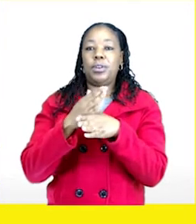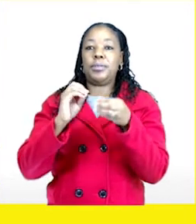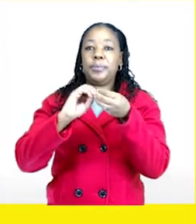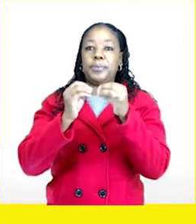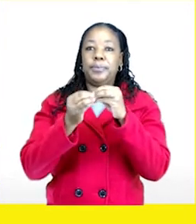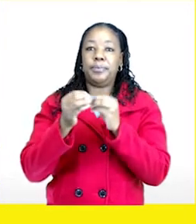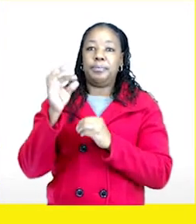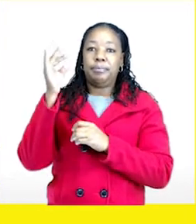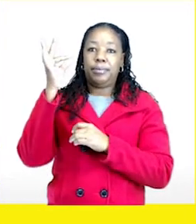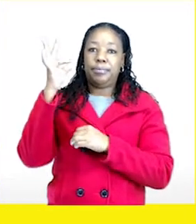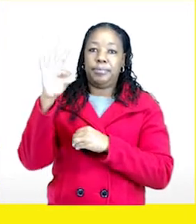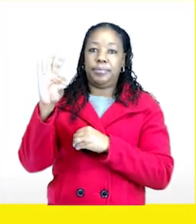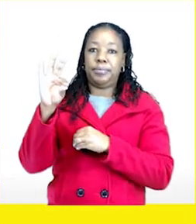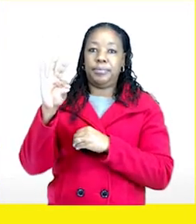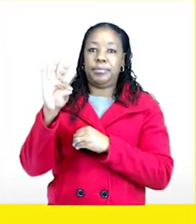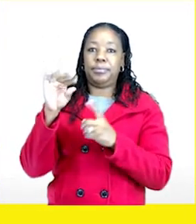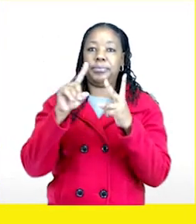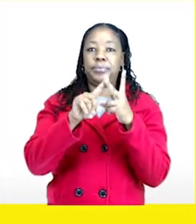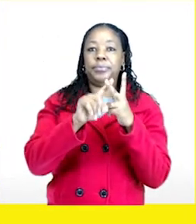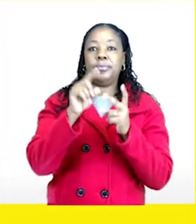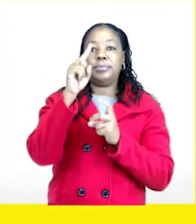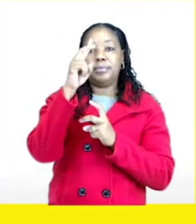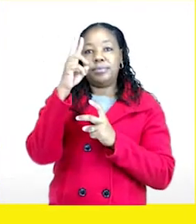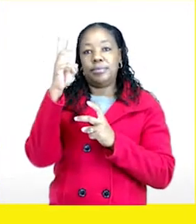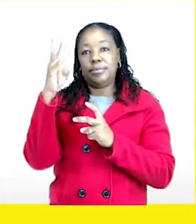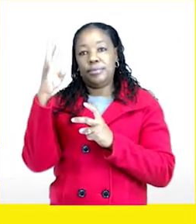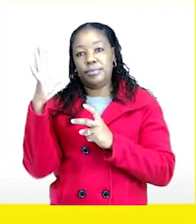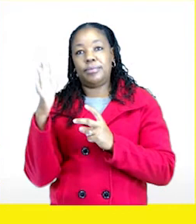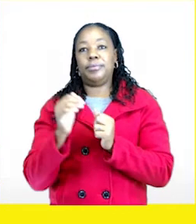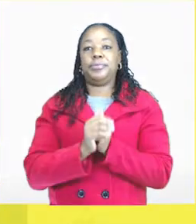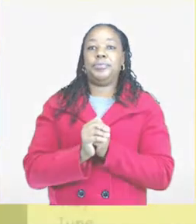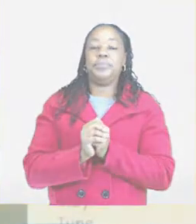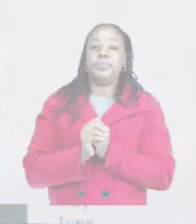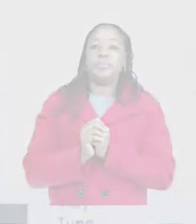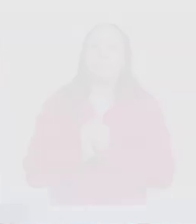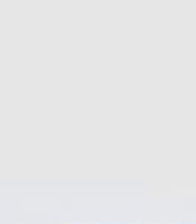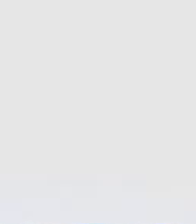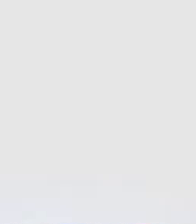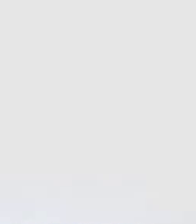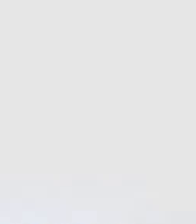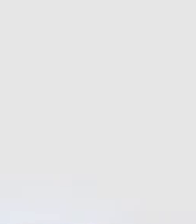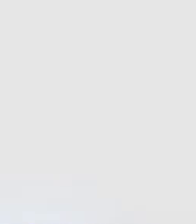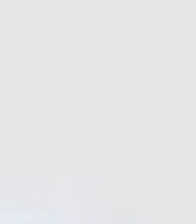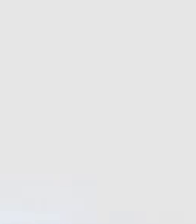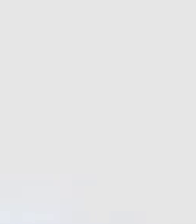Today's lesson is the number 9 and counting.